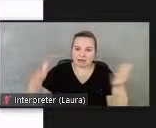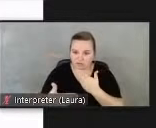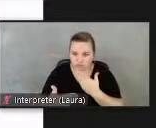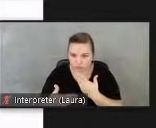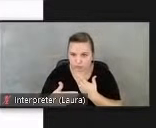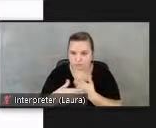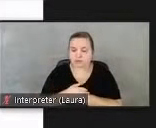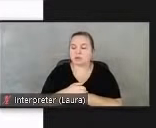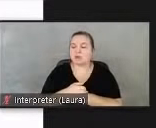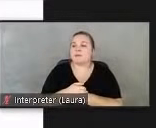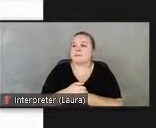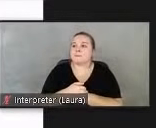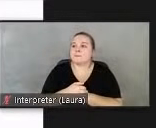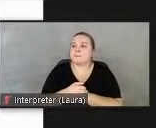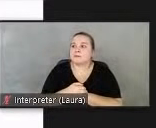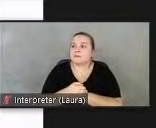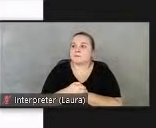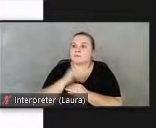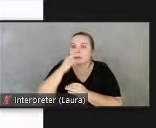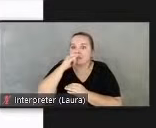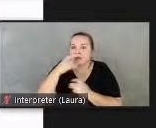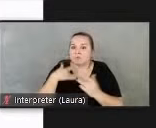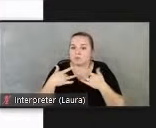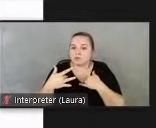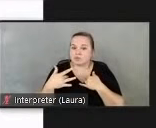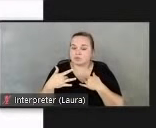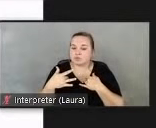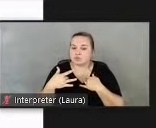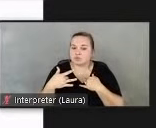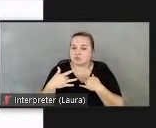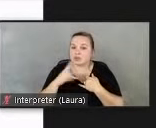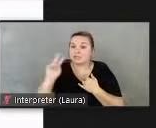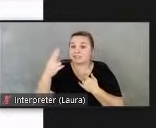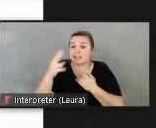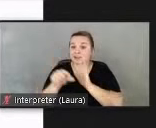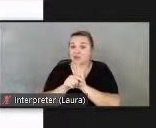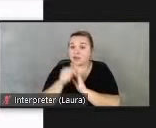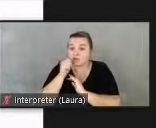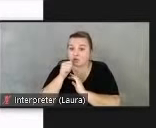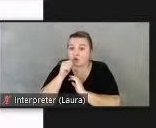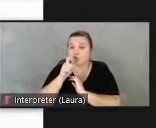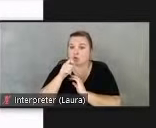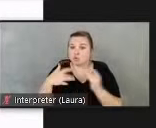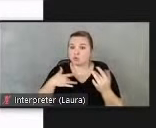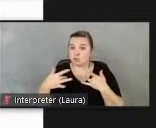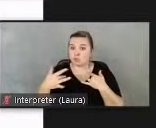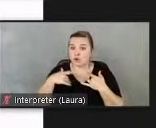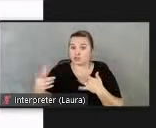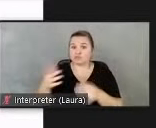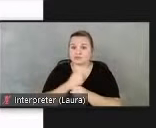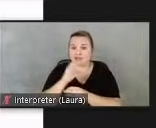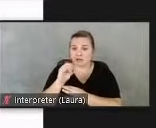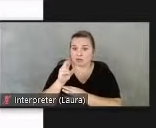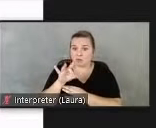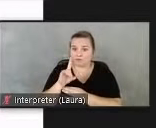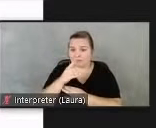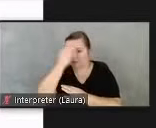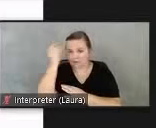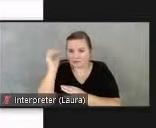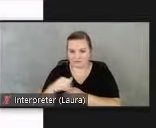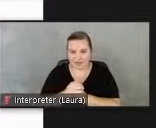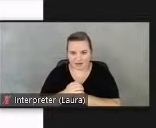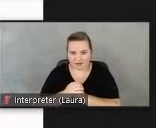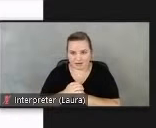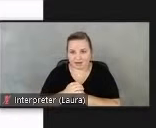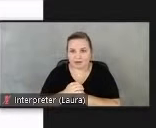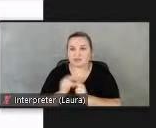And the kid was worried that the second grade girl, she's worried that she's gonna get COVID as a result of this. So it's a